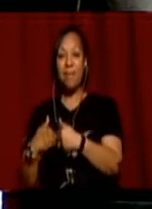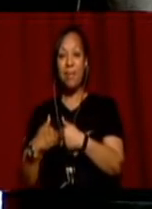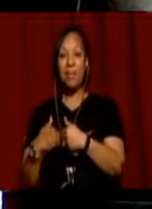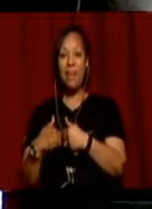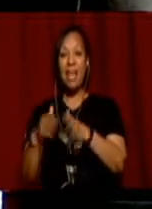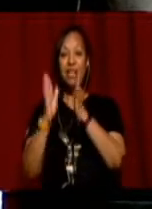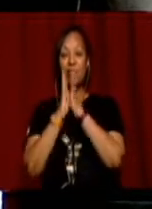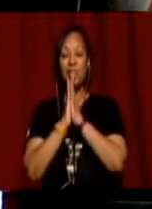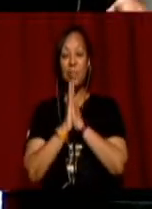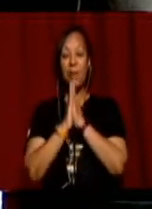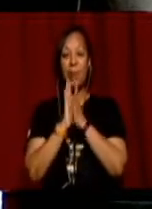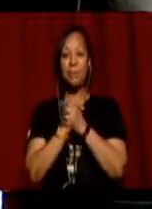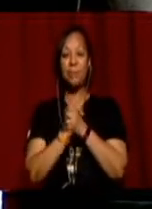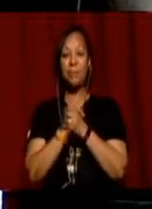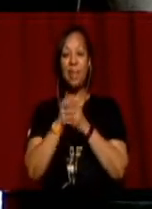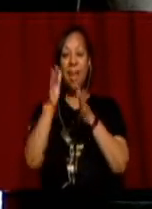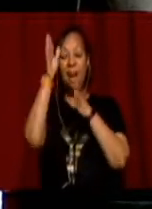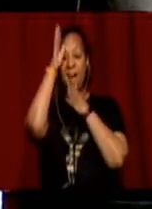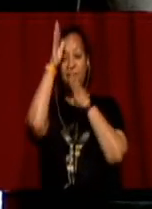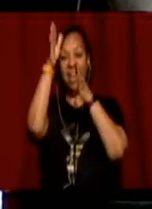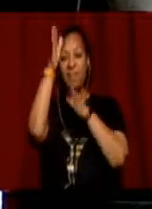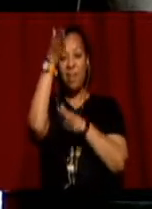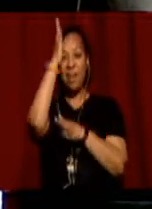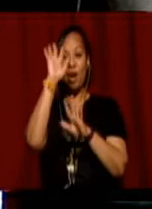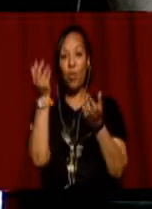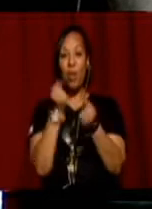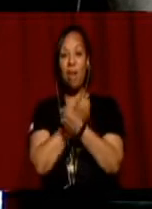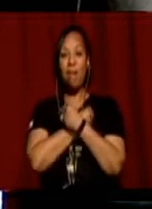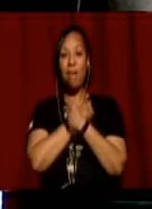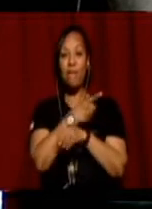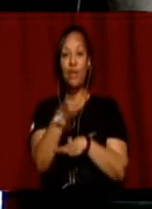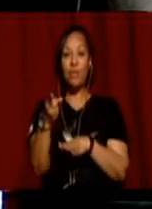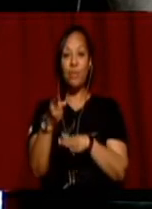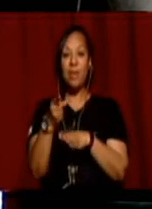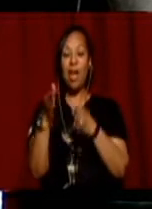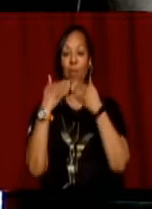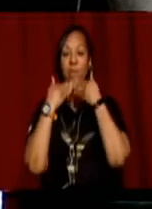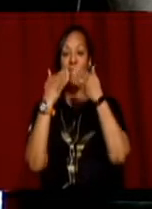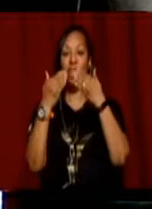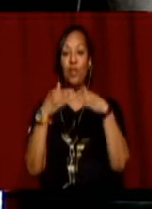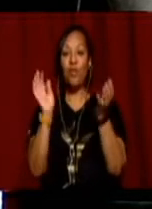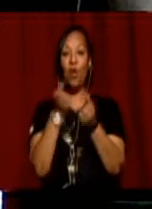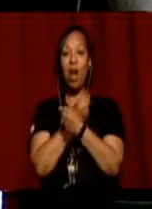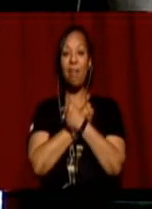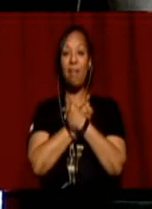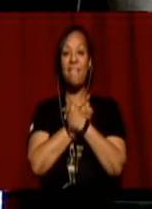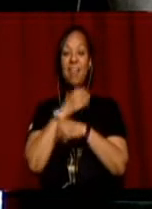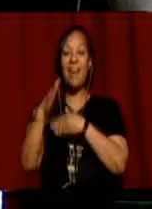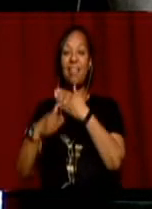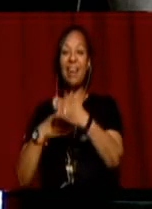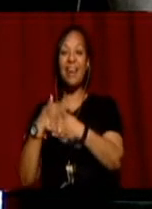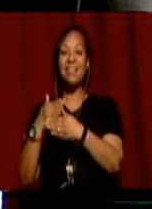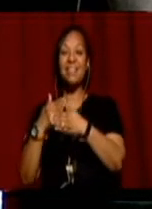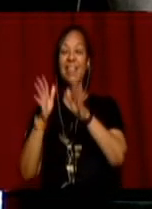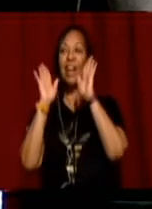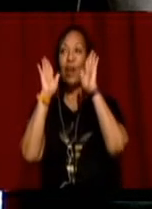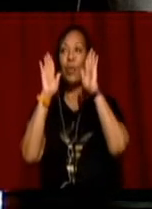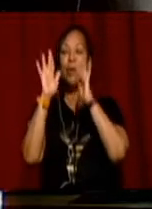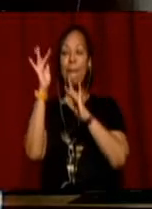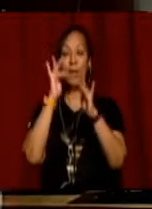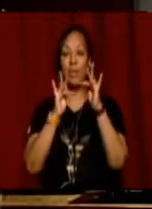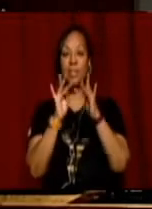open up in a word of prayer. Our Father and our God, we love you. We thank you for your love, your kindness, and your great